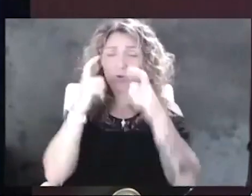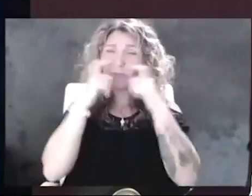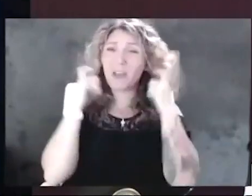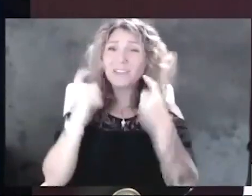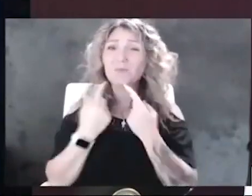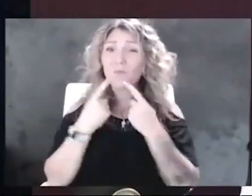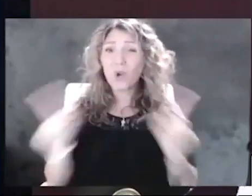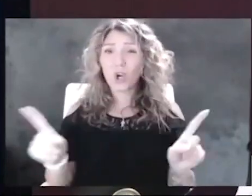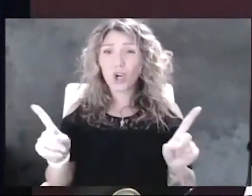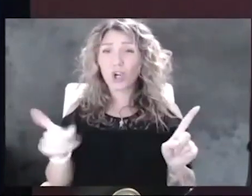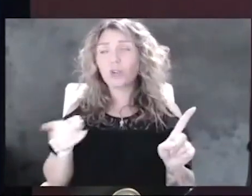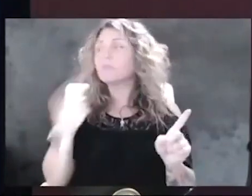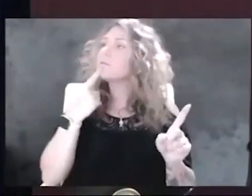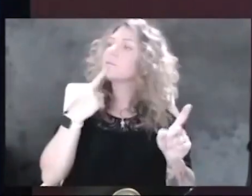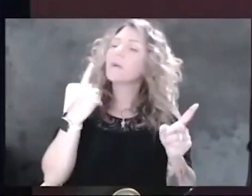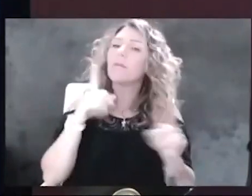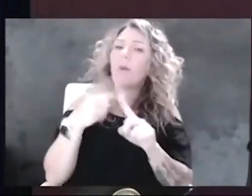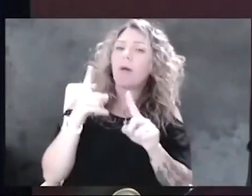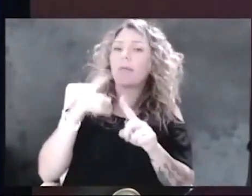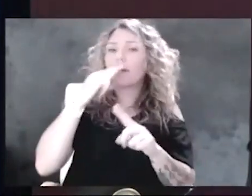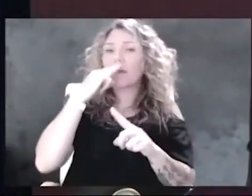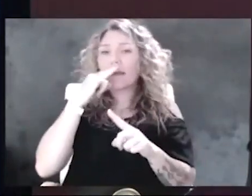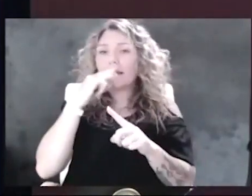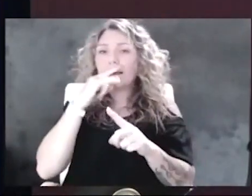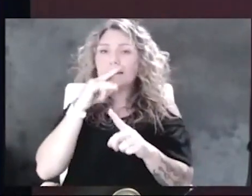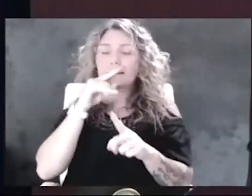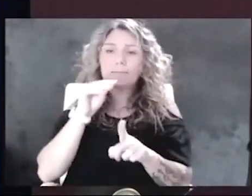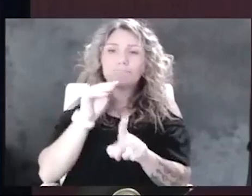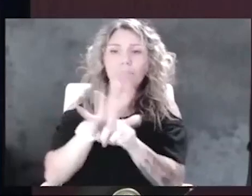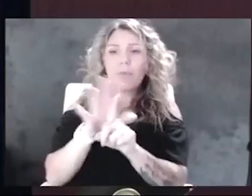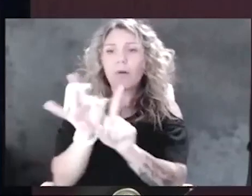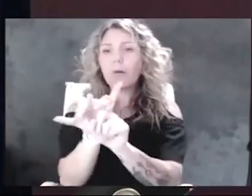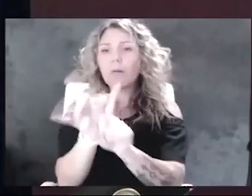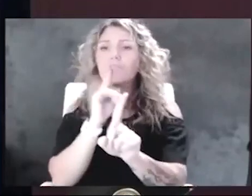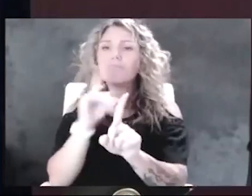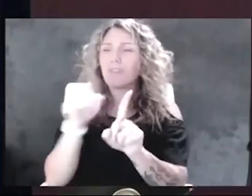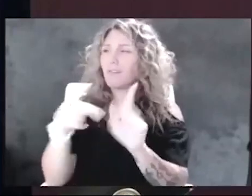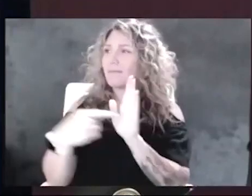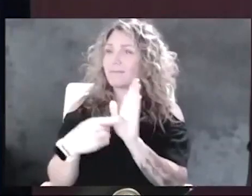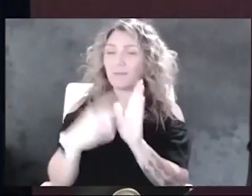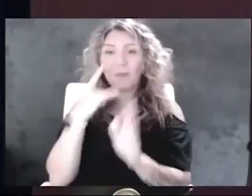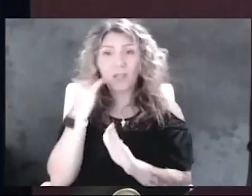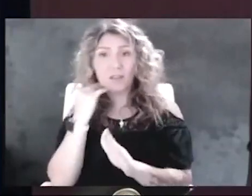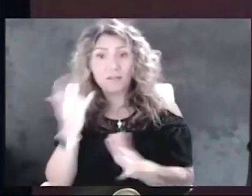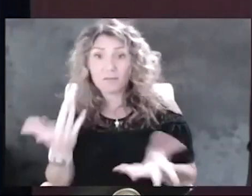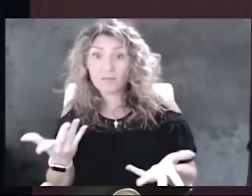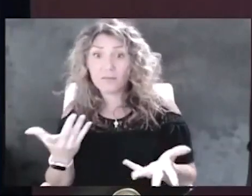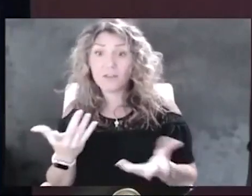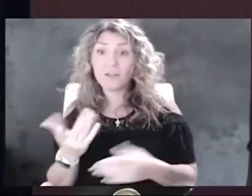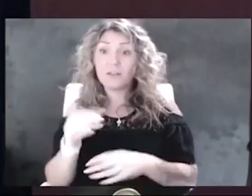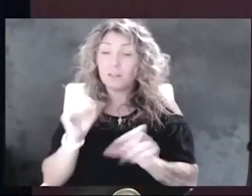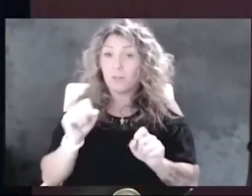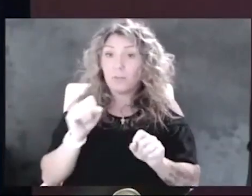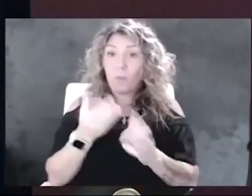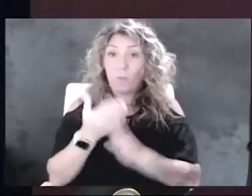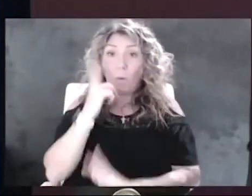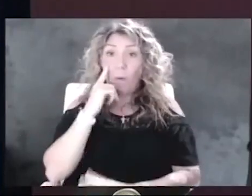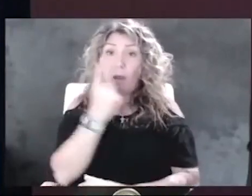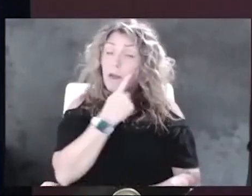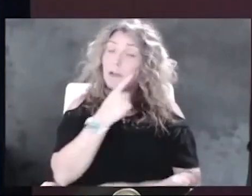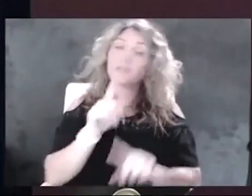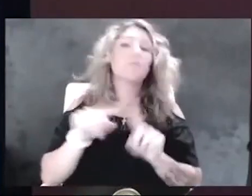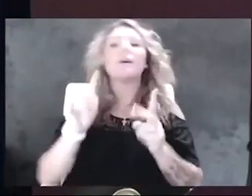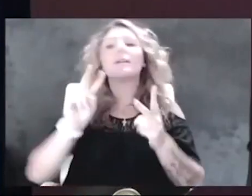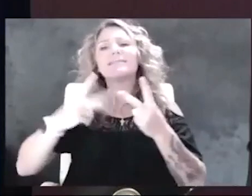well, what about the kids that got infected in this example in California? Good thought, could have been through the eyes. But secondly, the teacher took her mask